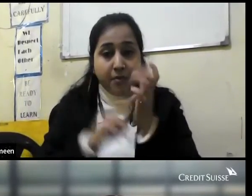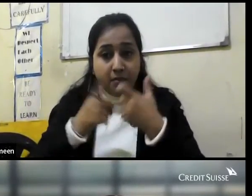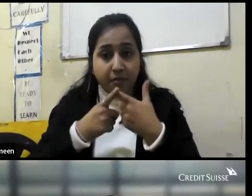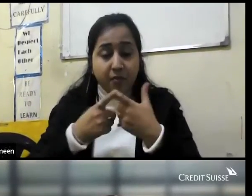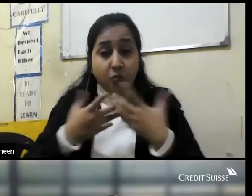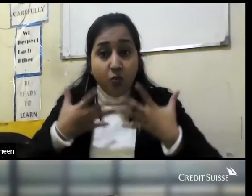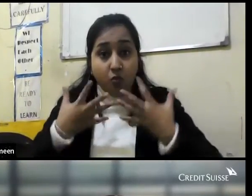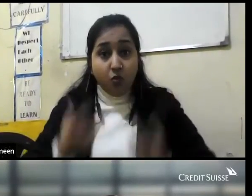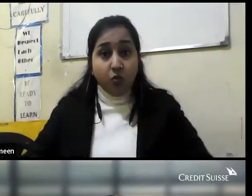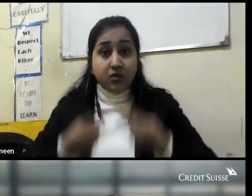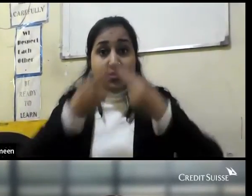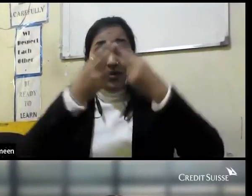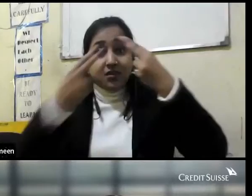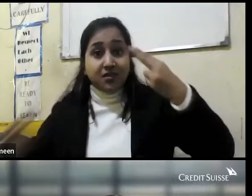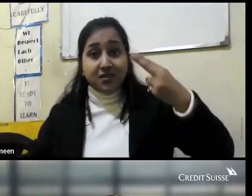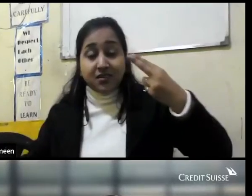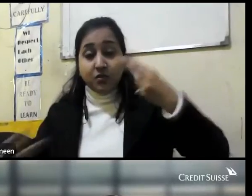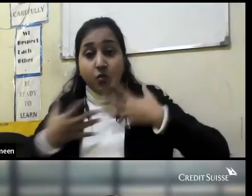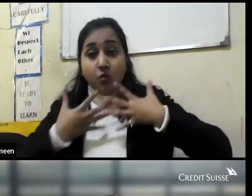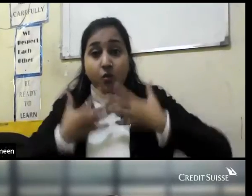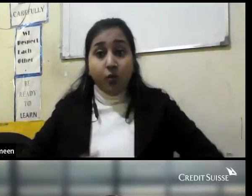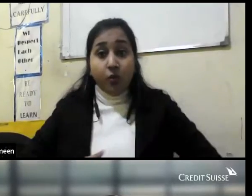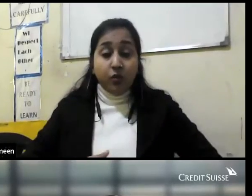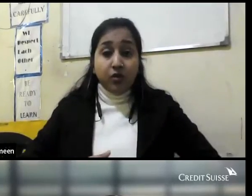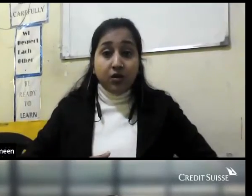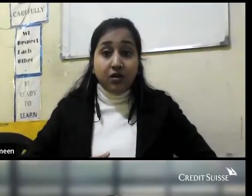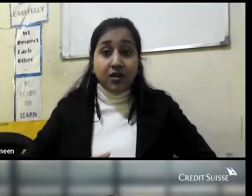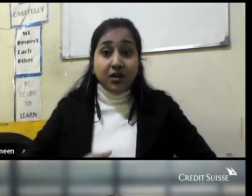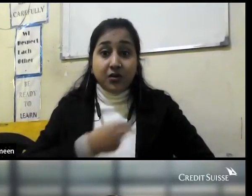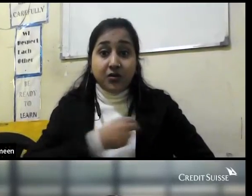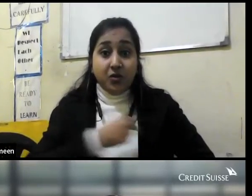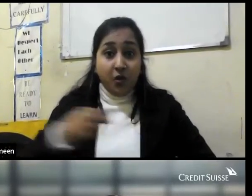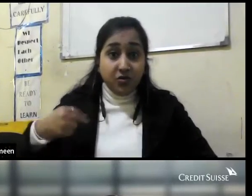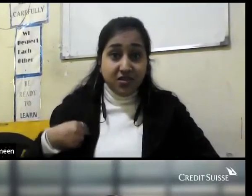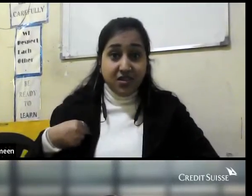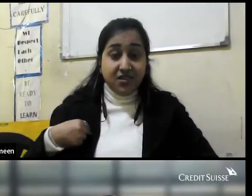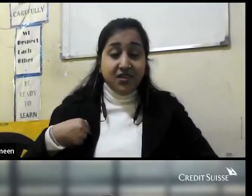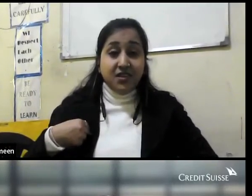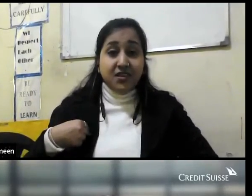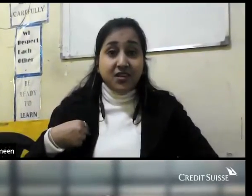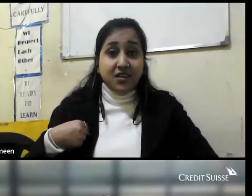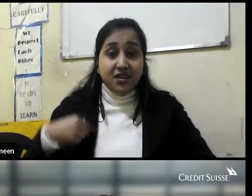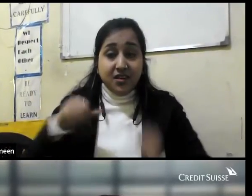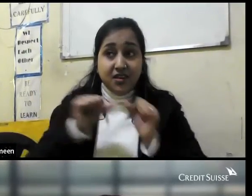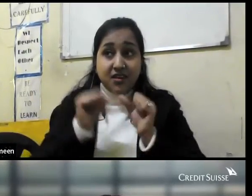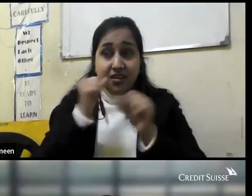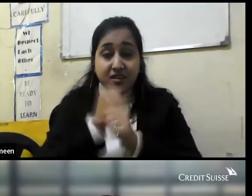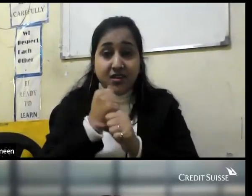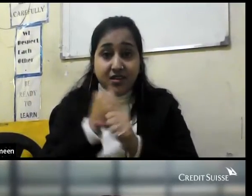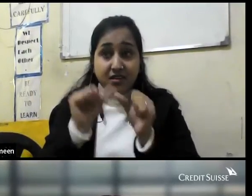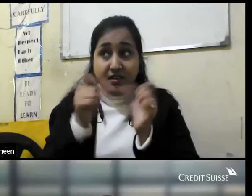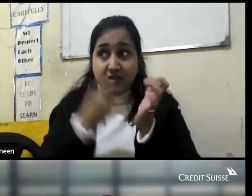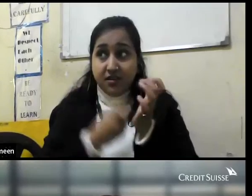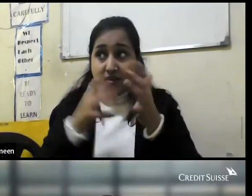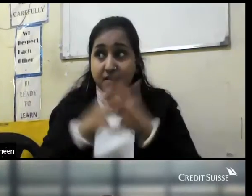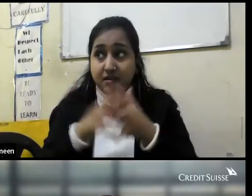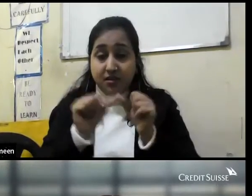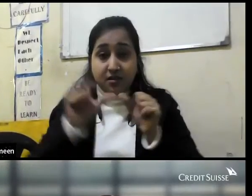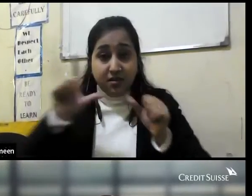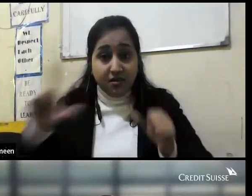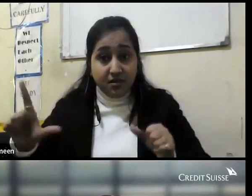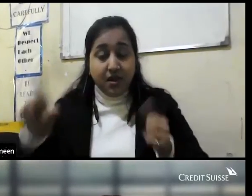share the story. I want to share the story of Dr. Jitendra Agarwal, and the